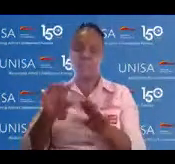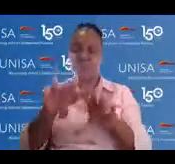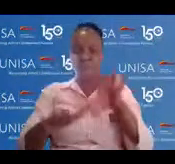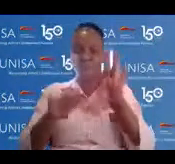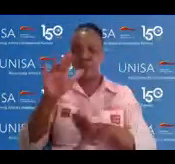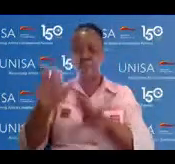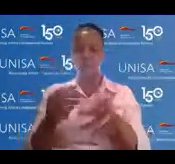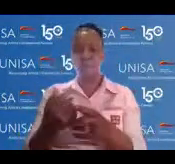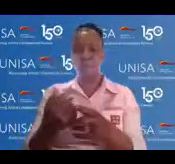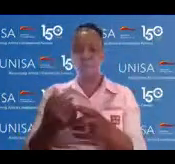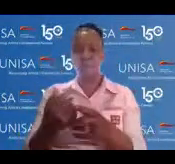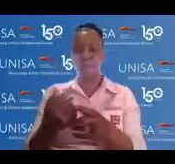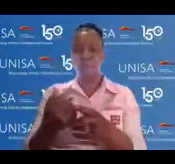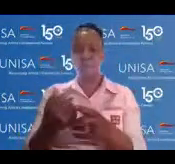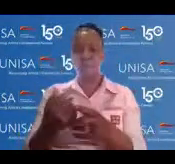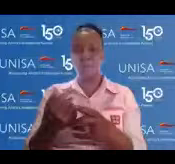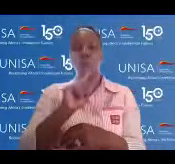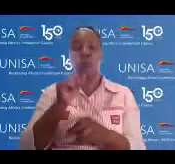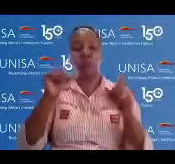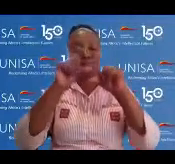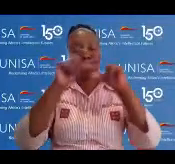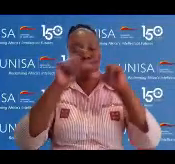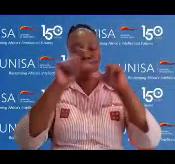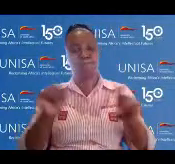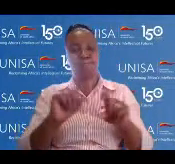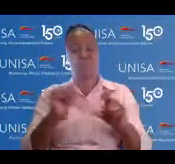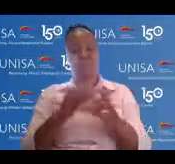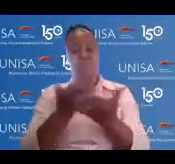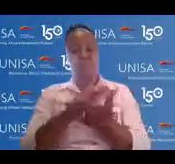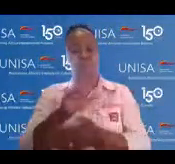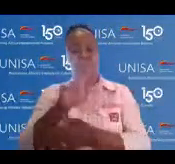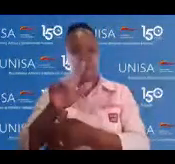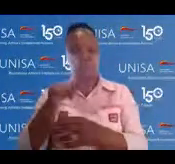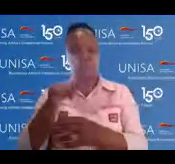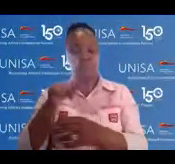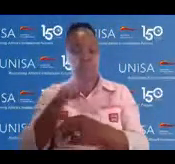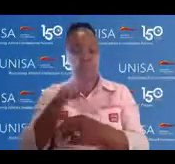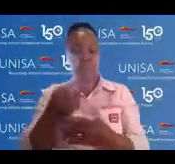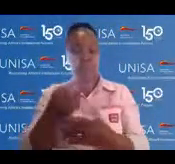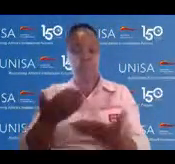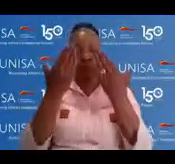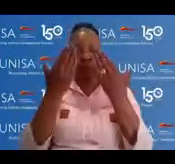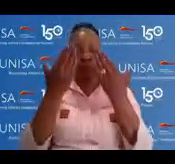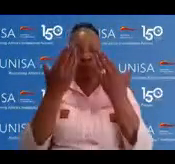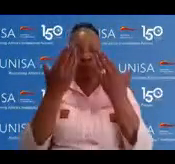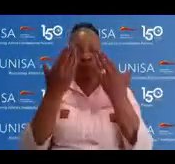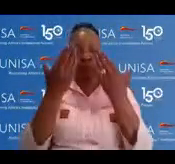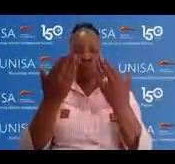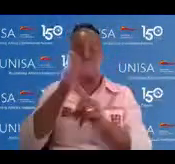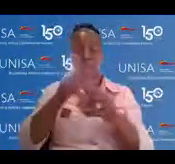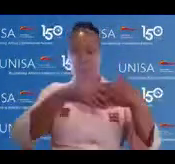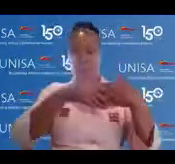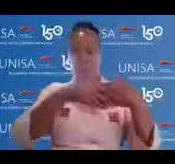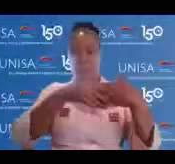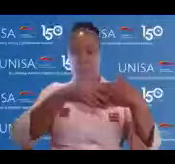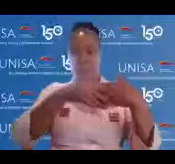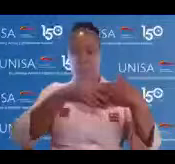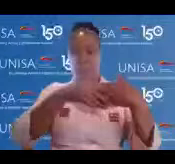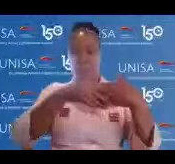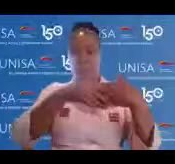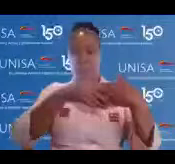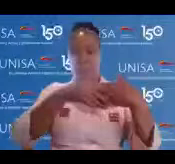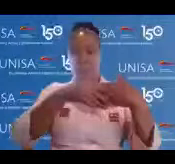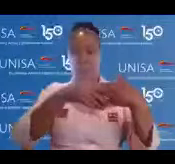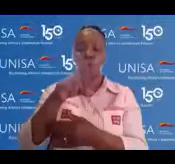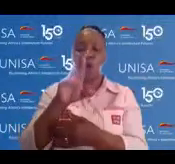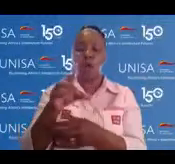to highlight is on page 8 of this student user guide, there is a QR code. And if you